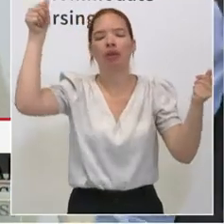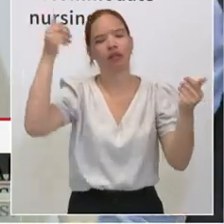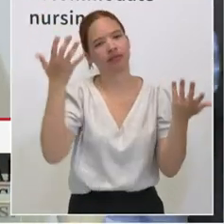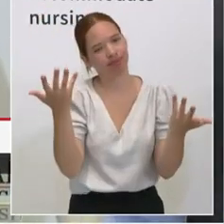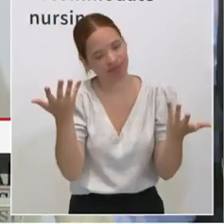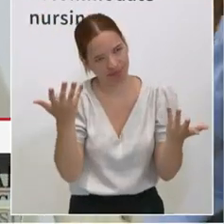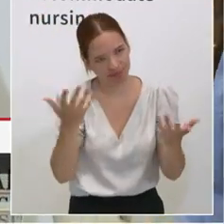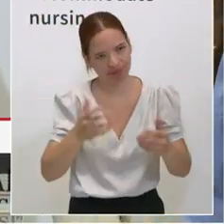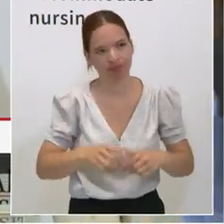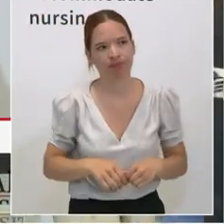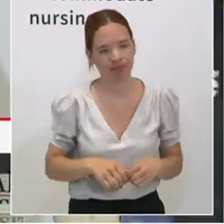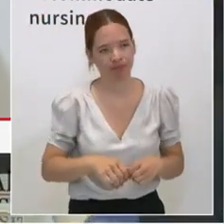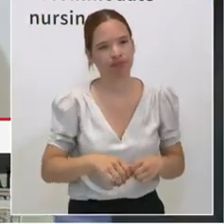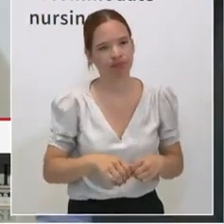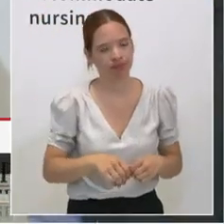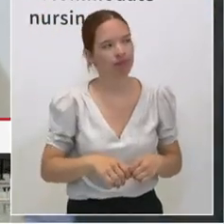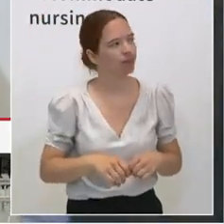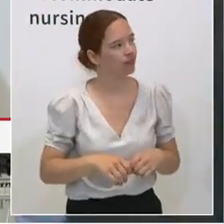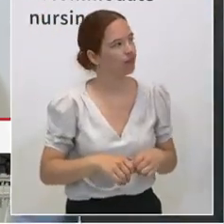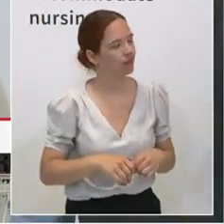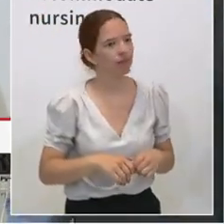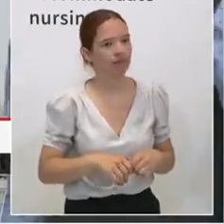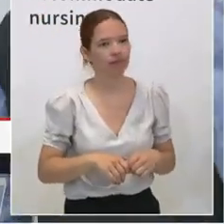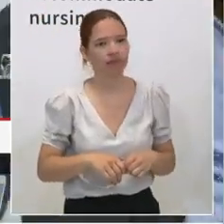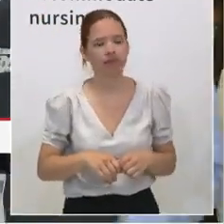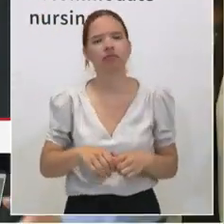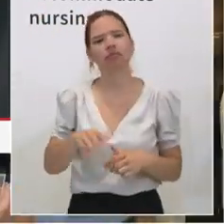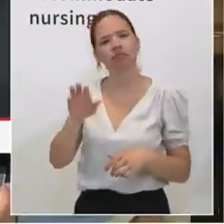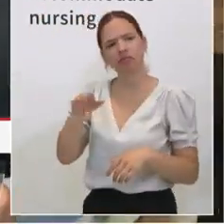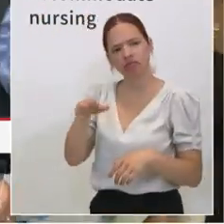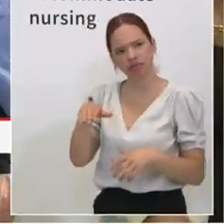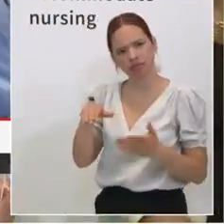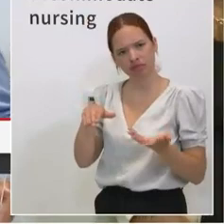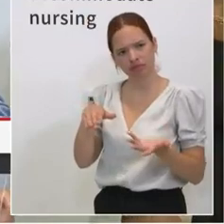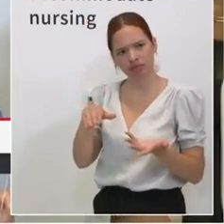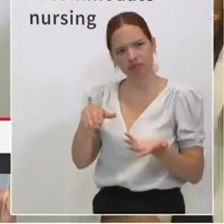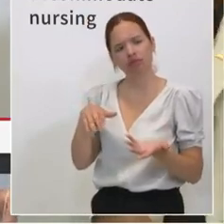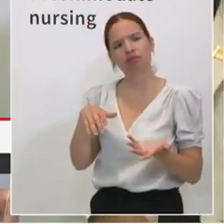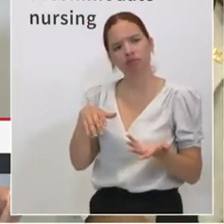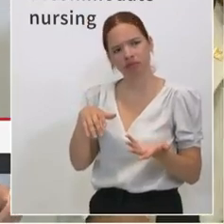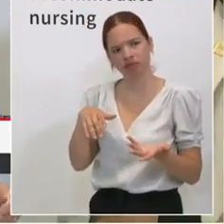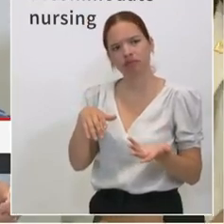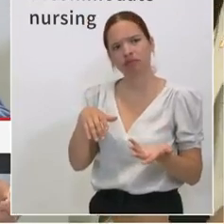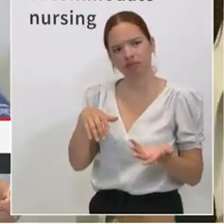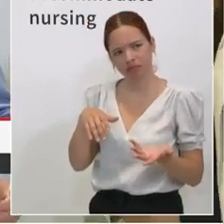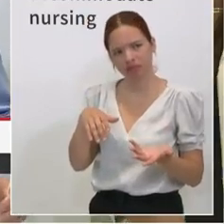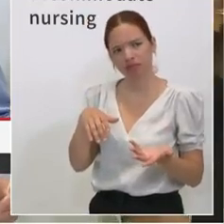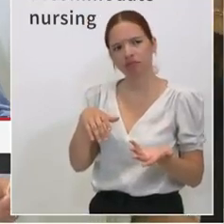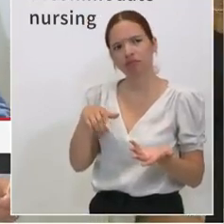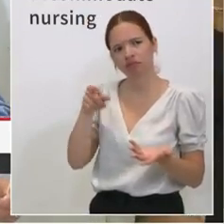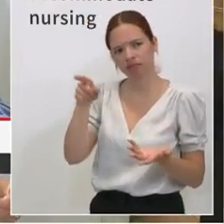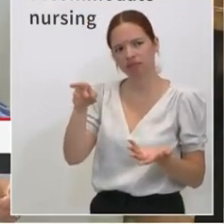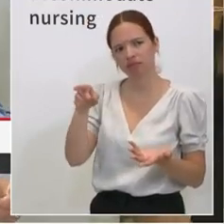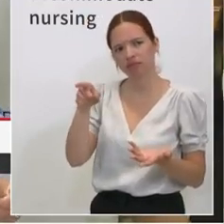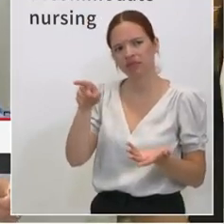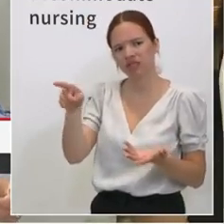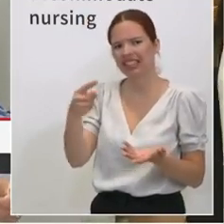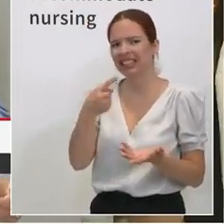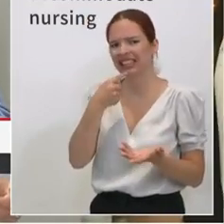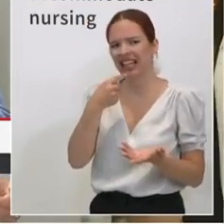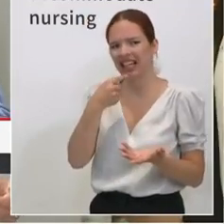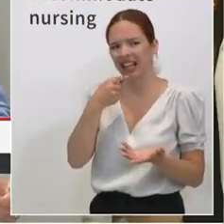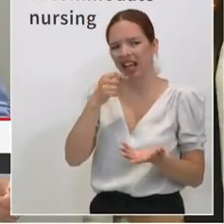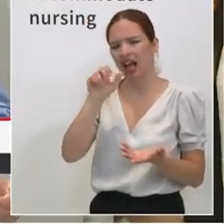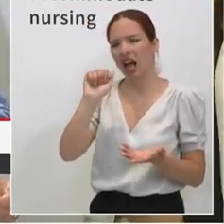Could you update us on what the highest level we reached? You said you've been monitoring the AQI. Maroon would be. Do you have the